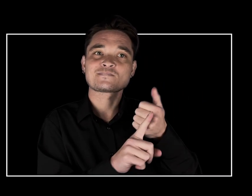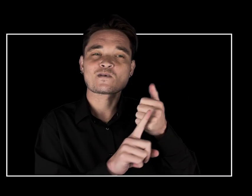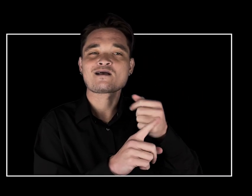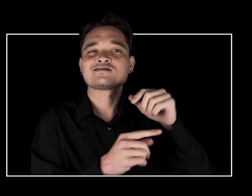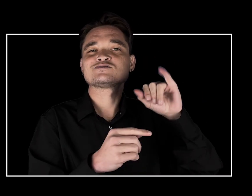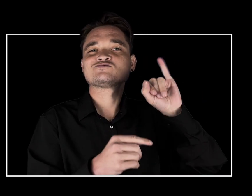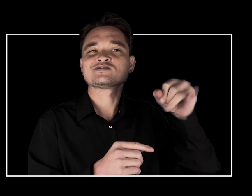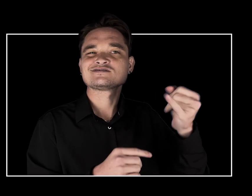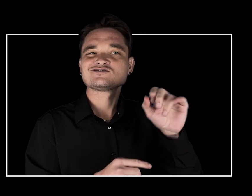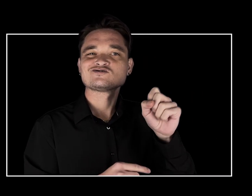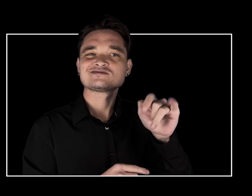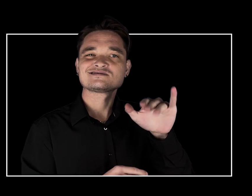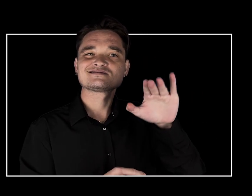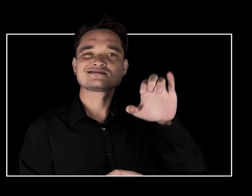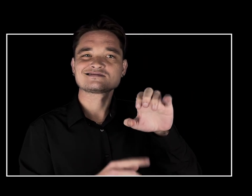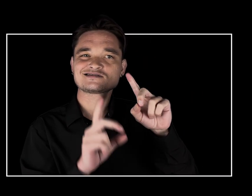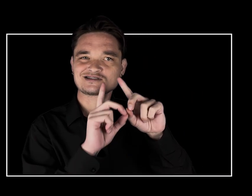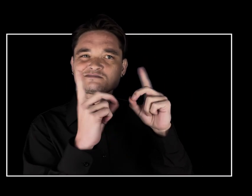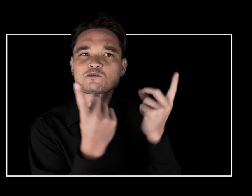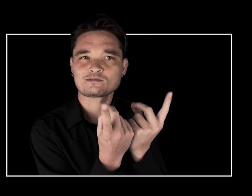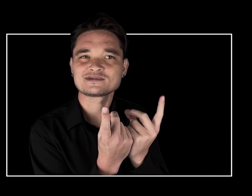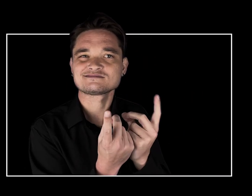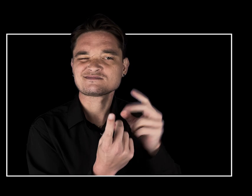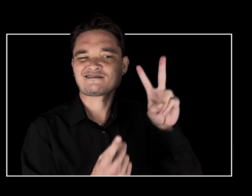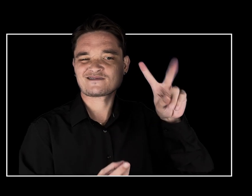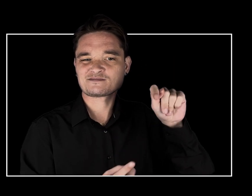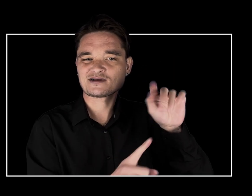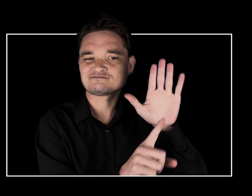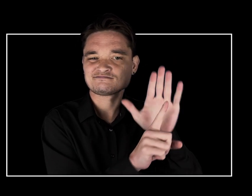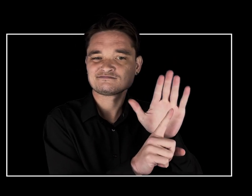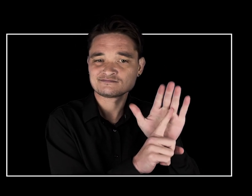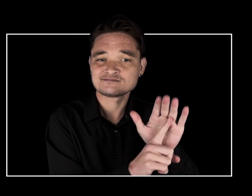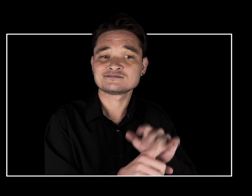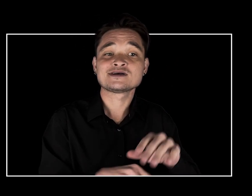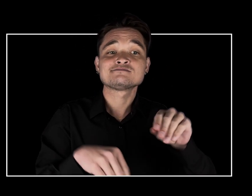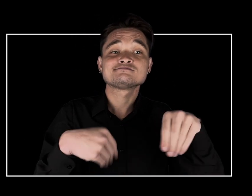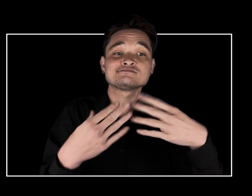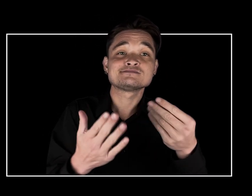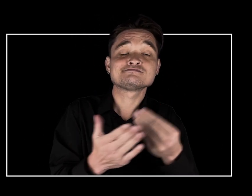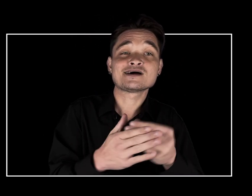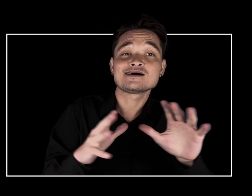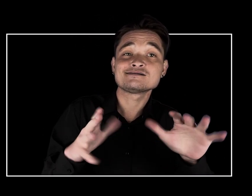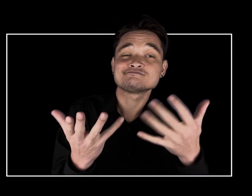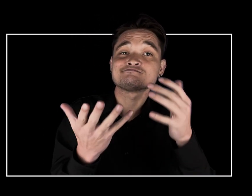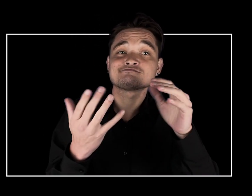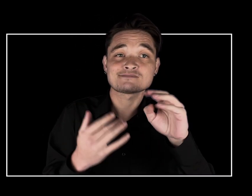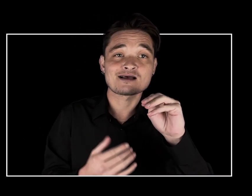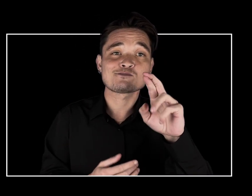Project funding is provided by MRC Strong.